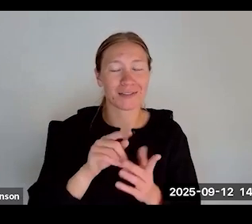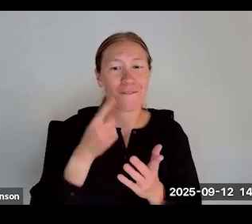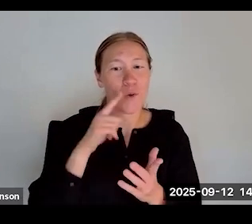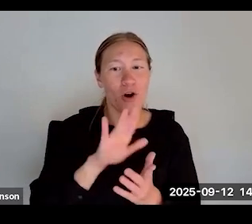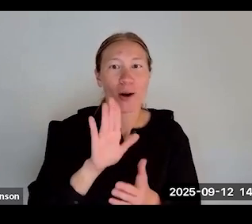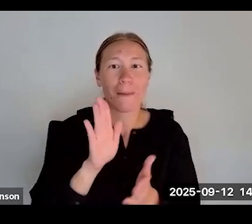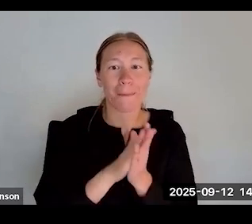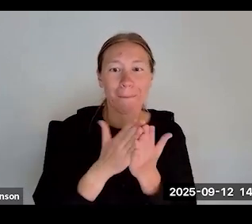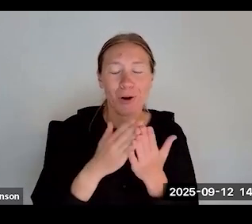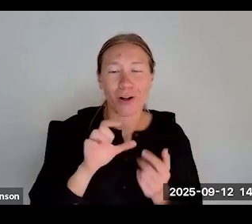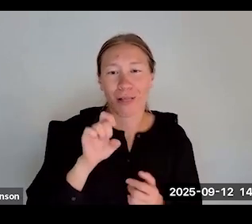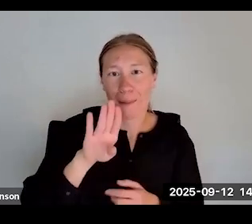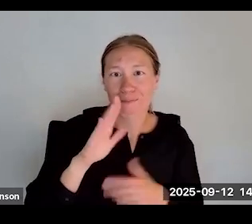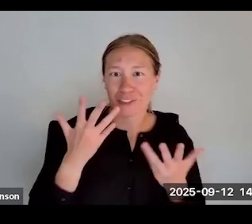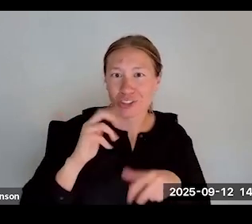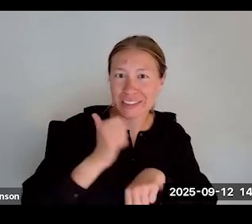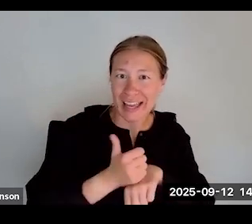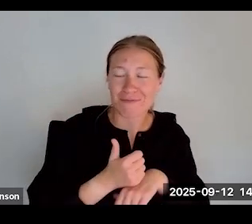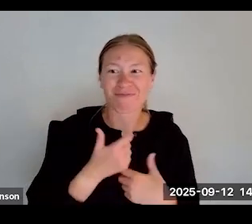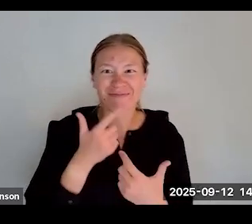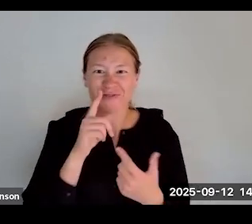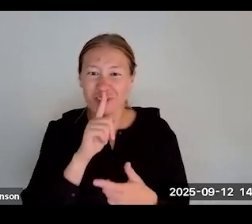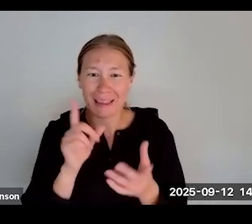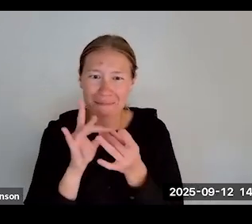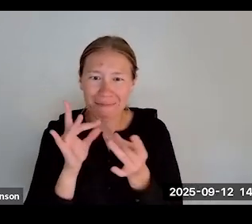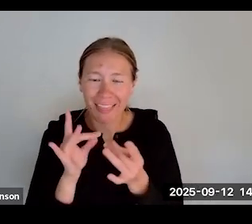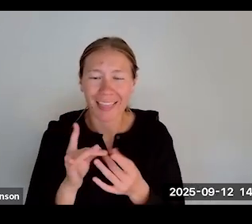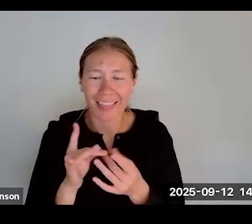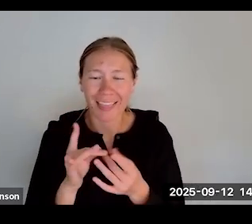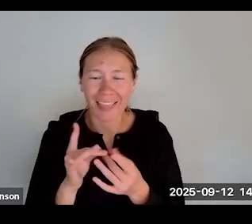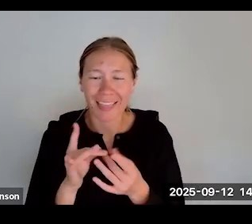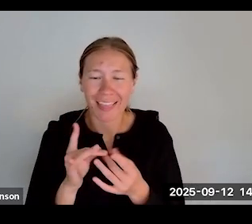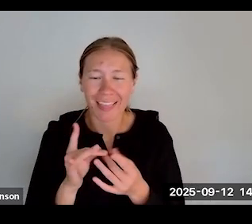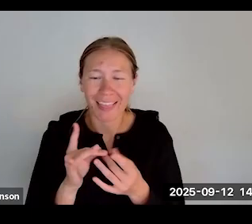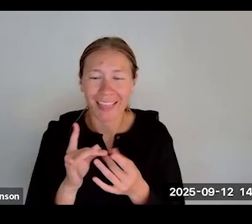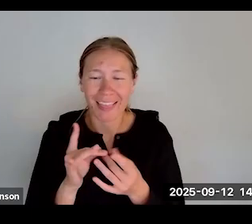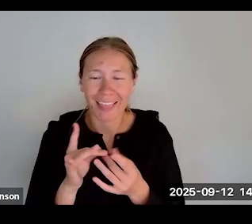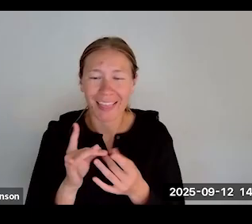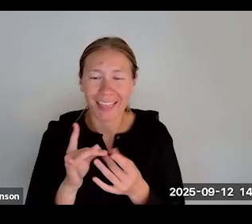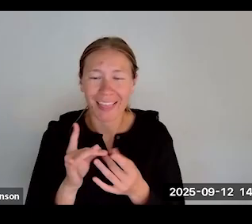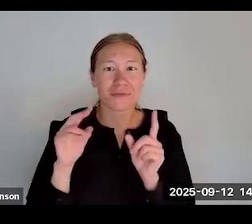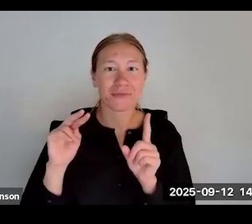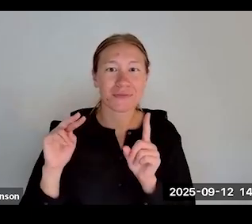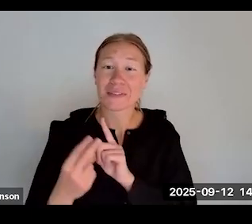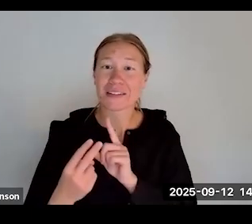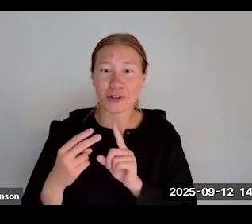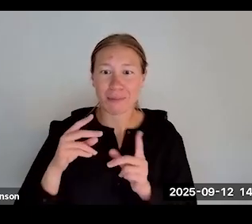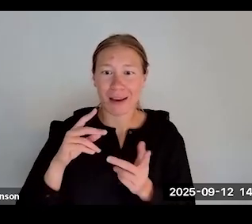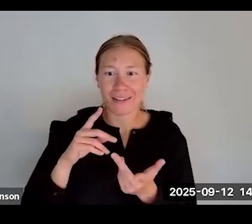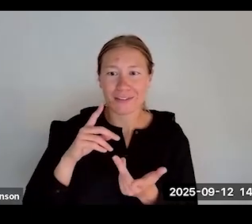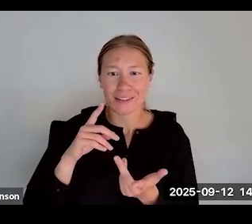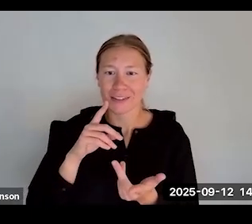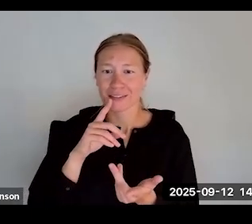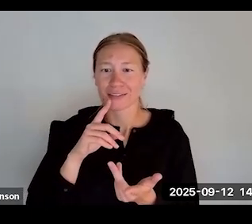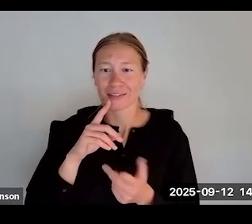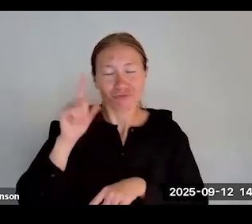school, and other interesting tidbits like the mention of Black ASL. It was published in 2023, and it